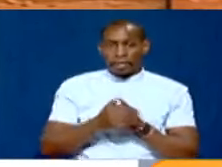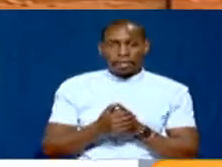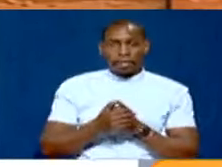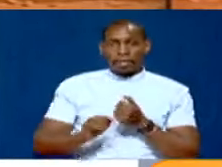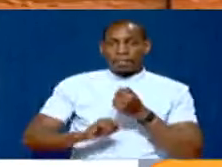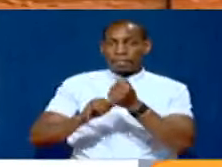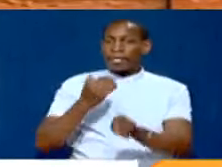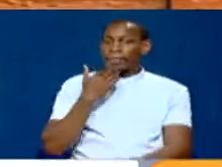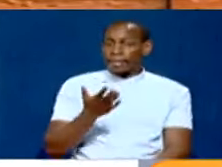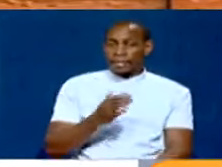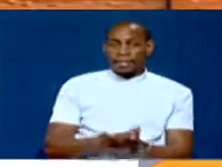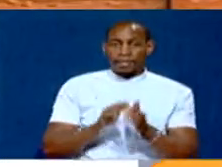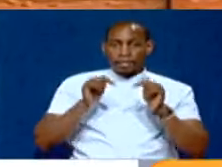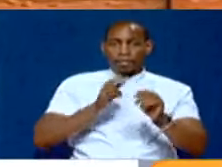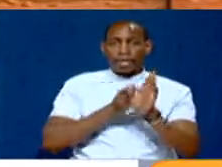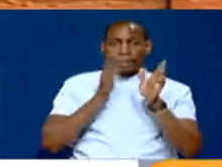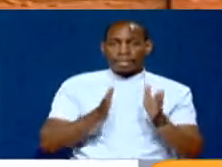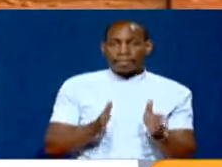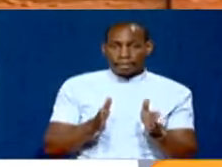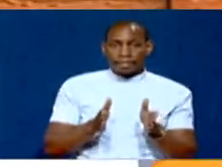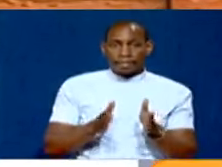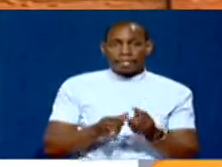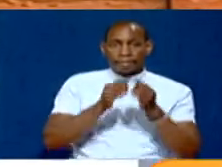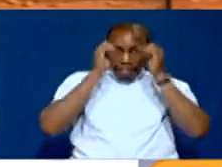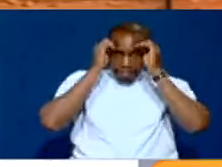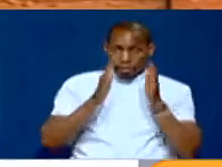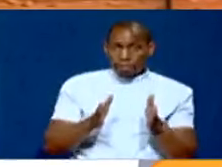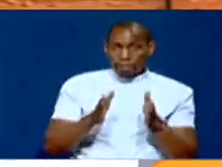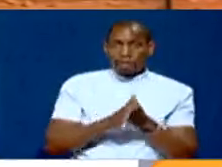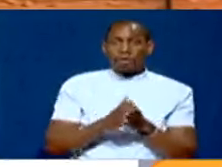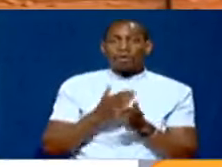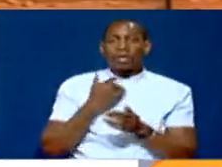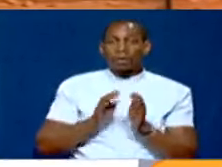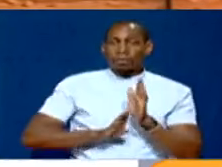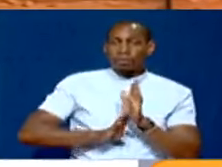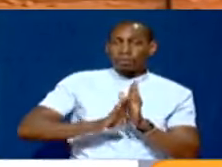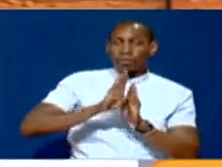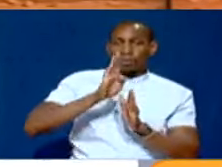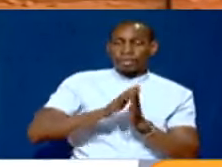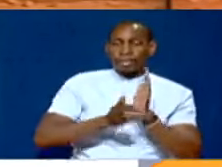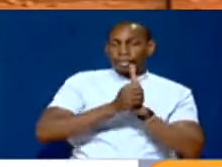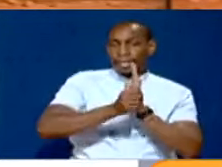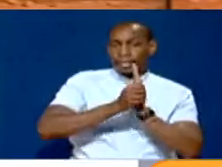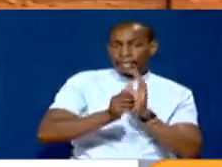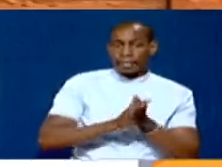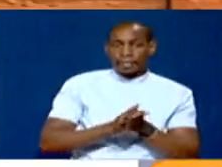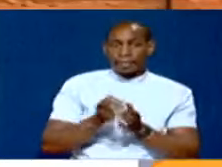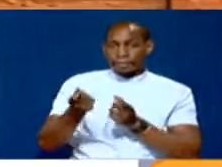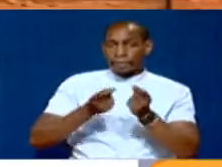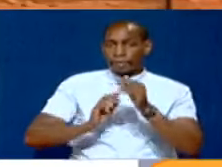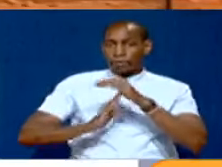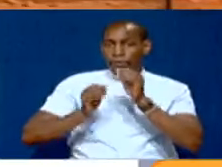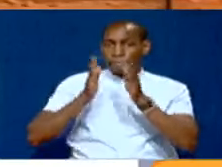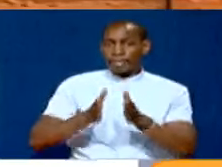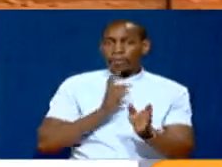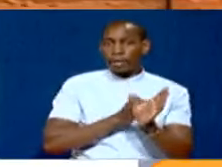of sponsorship. Today's participants were mostly students who want to grow and develop their talents. The few elite